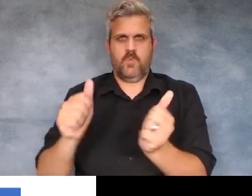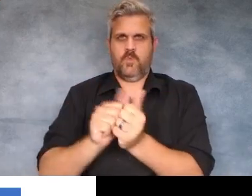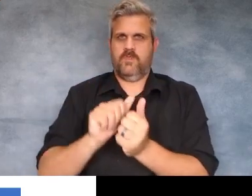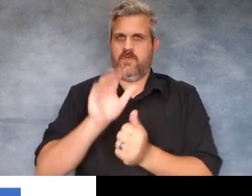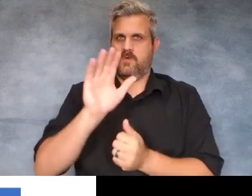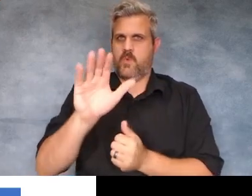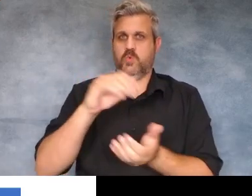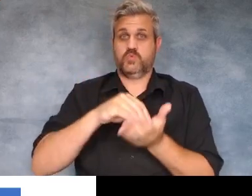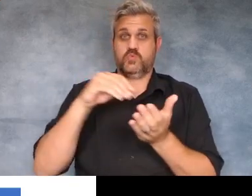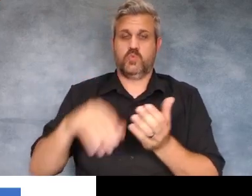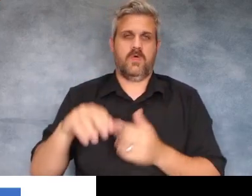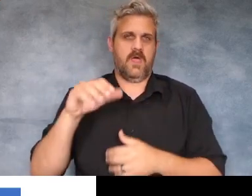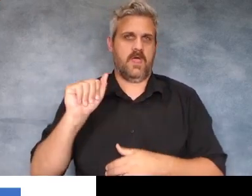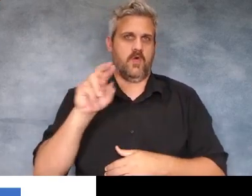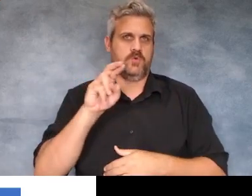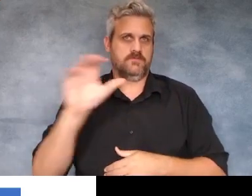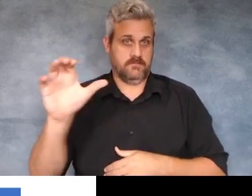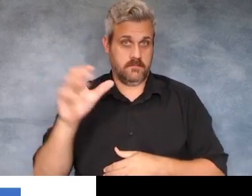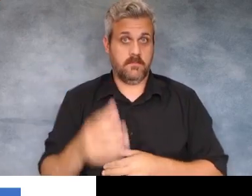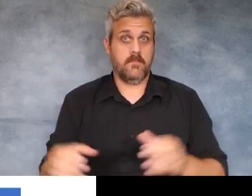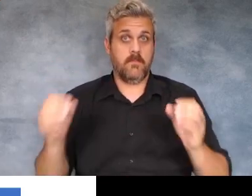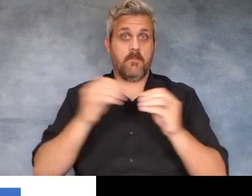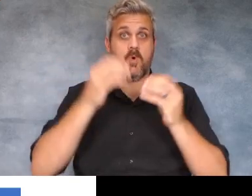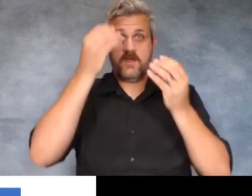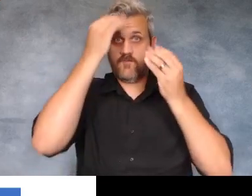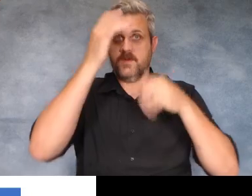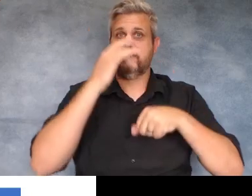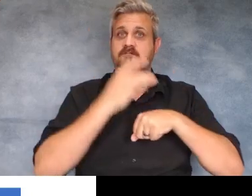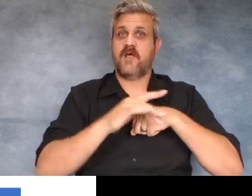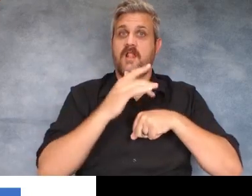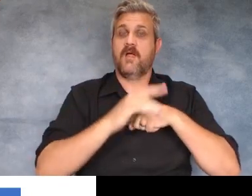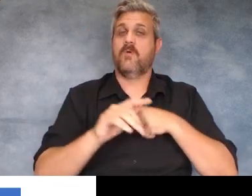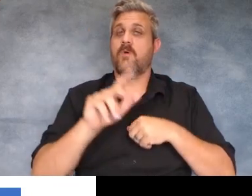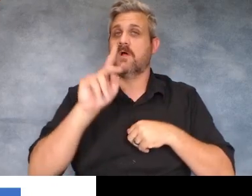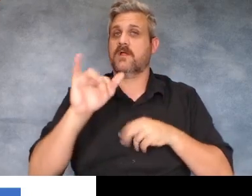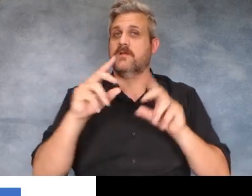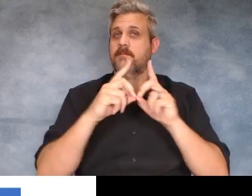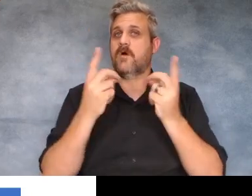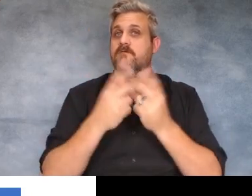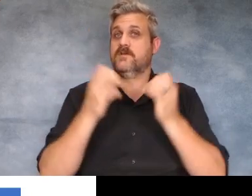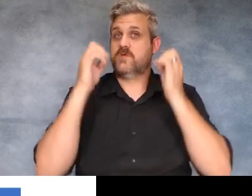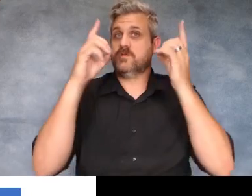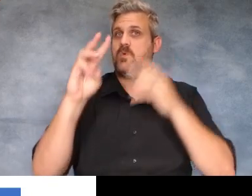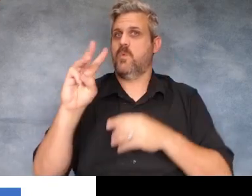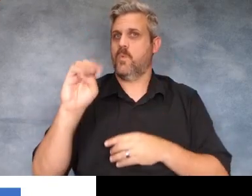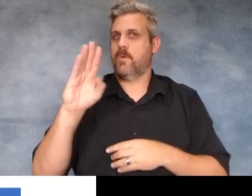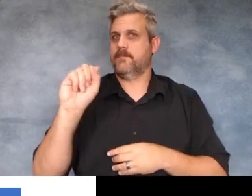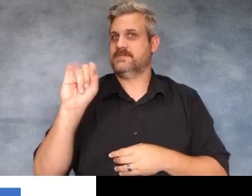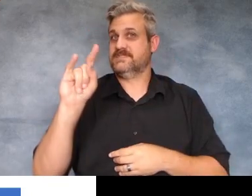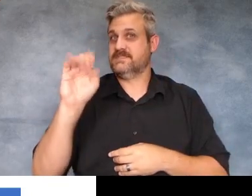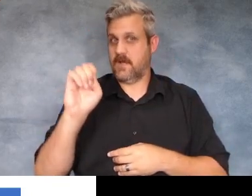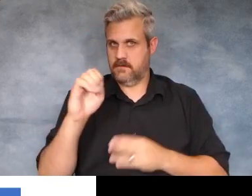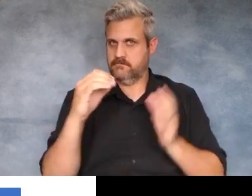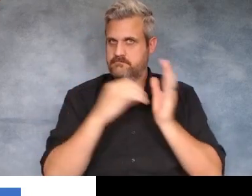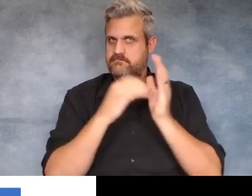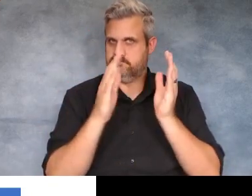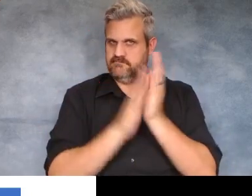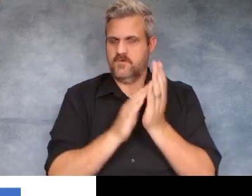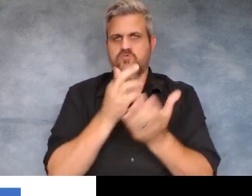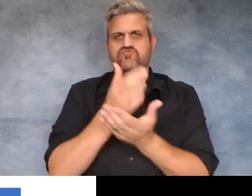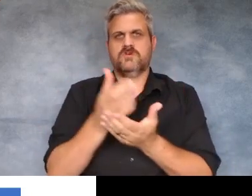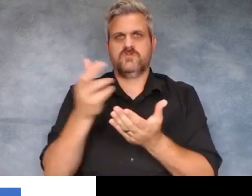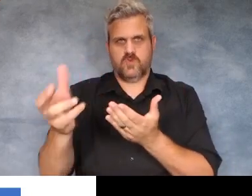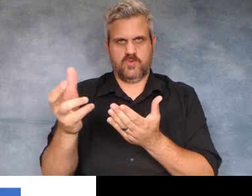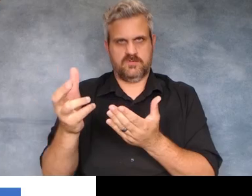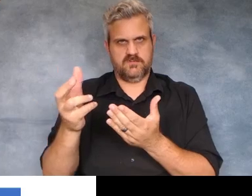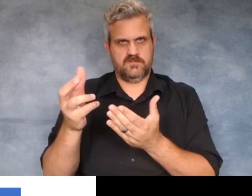ARC. Additional information is also available on the Kentucky Department of Education website, listed in the resources section